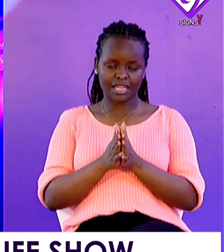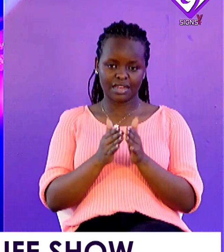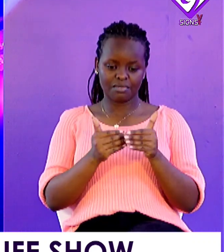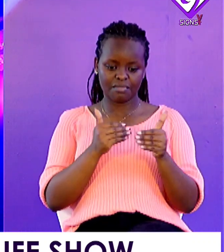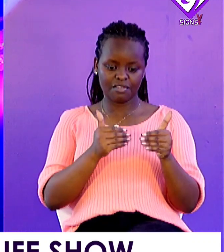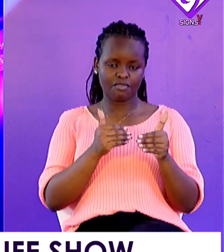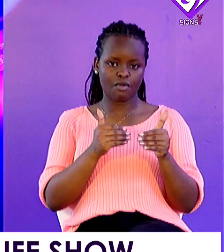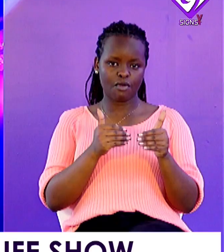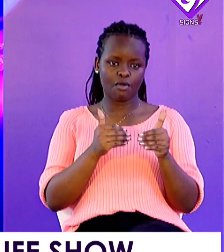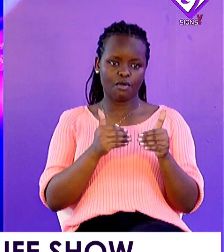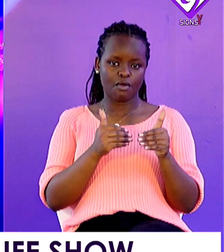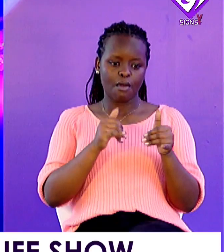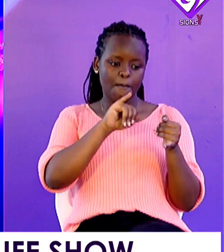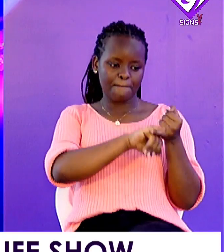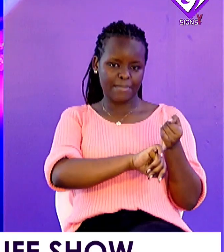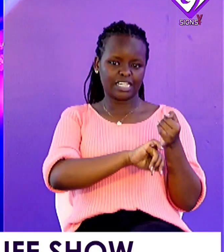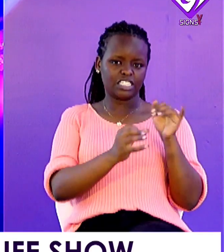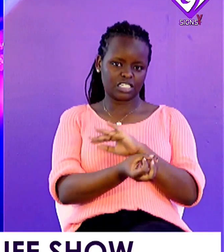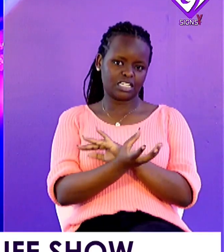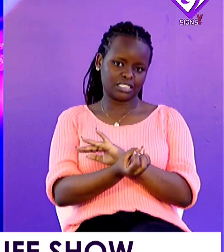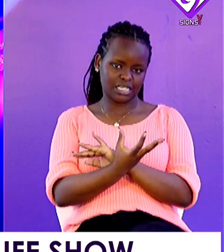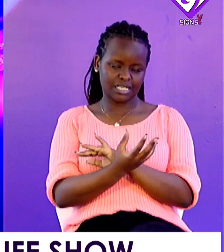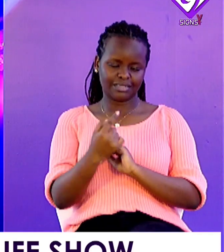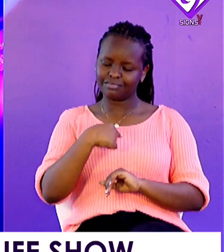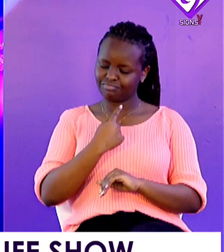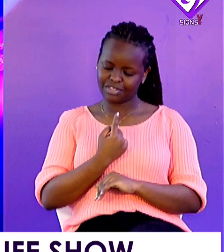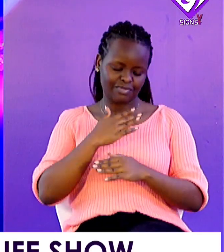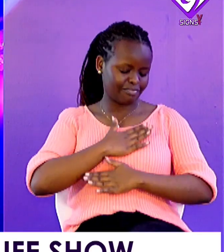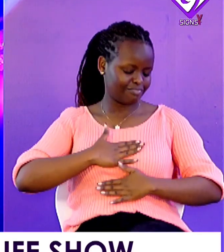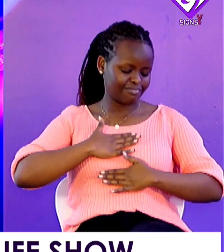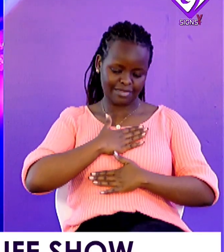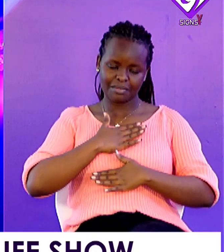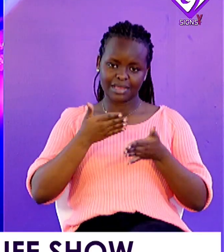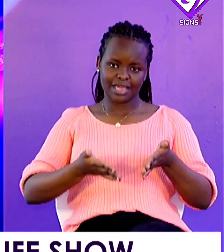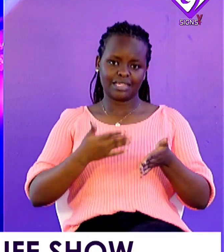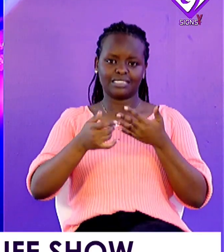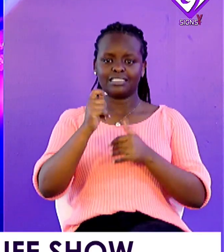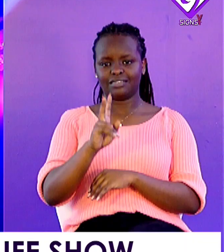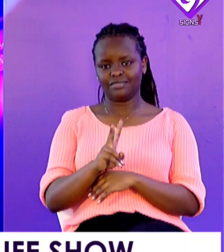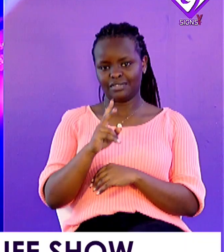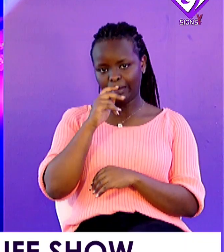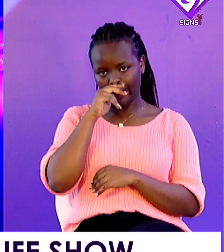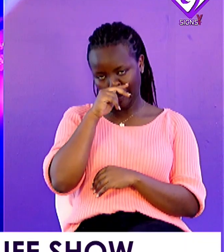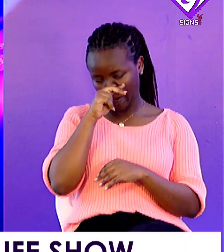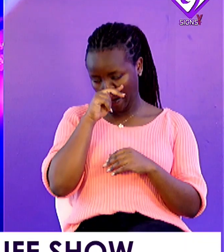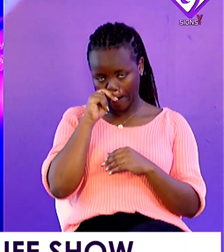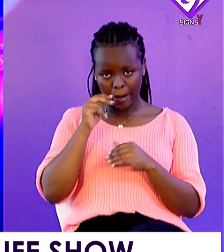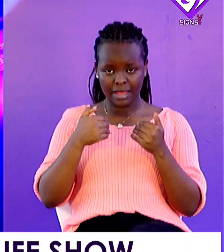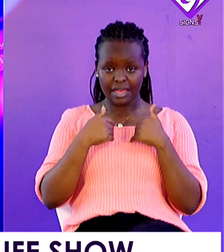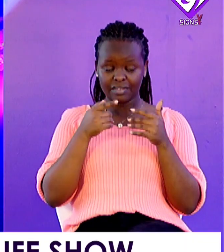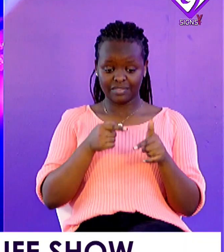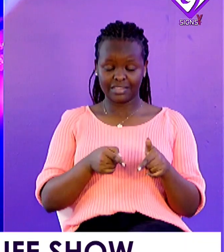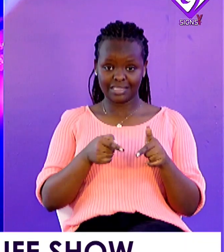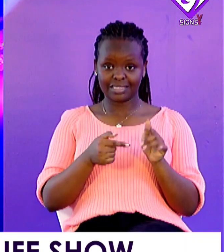church setting. Wow. And I'm so glad to be at the Science TV and to have this program with